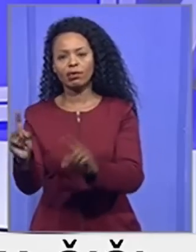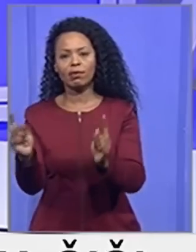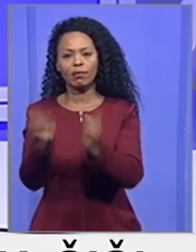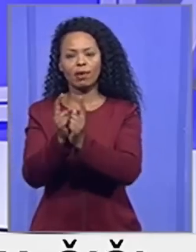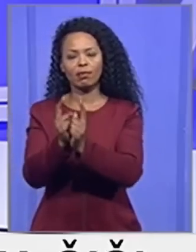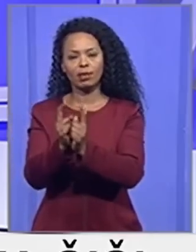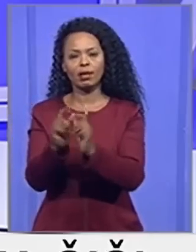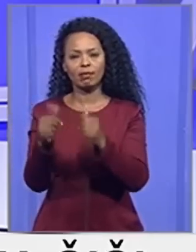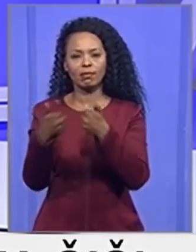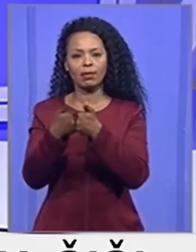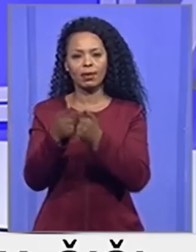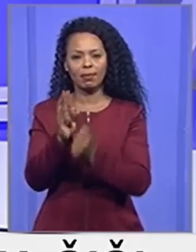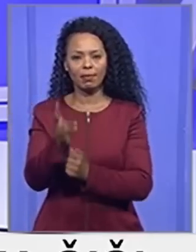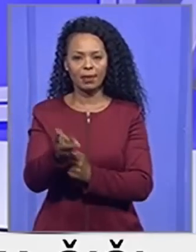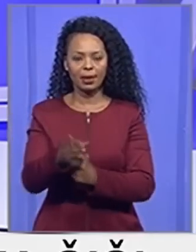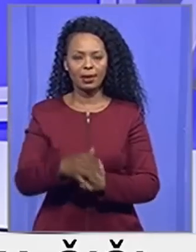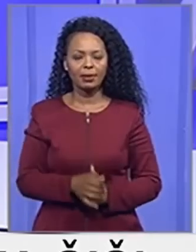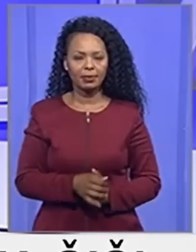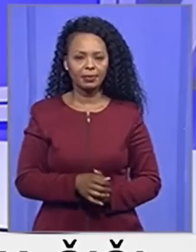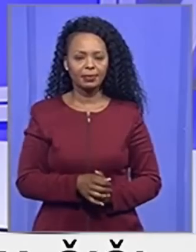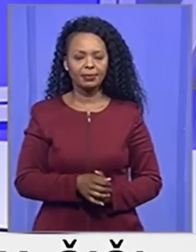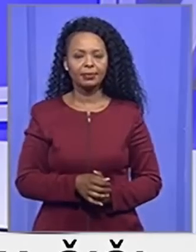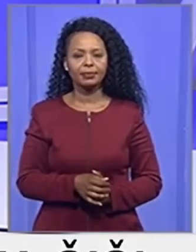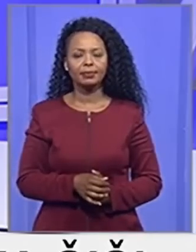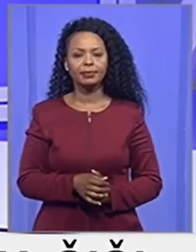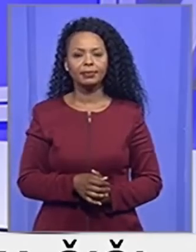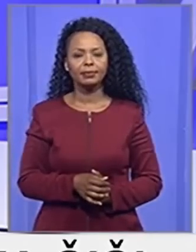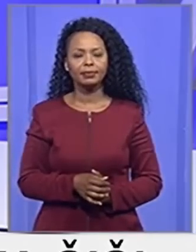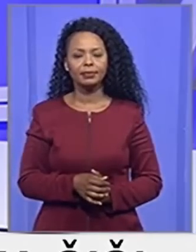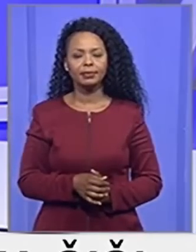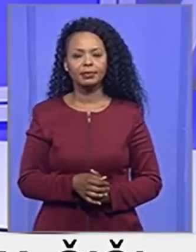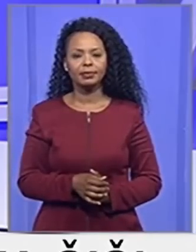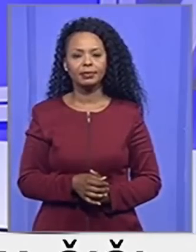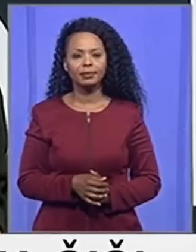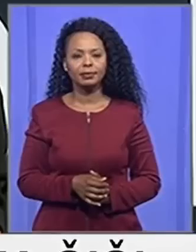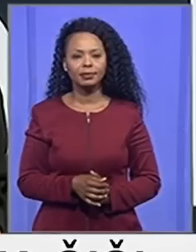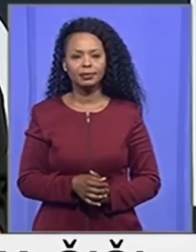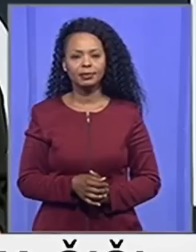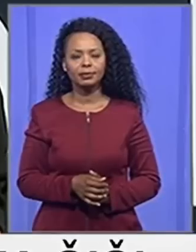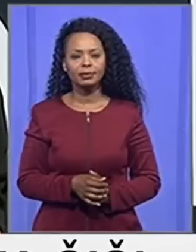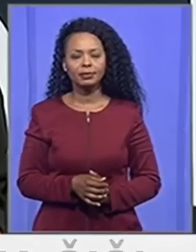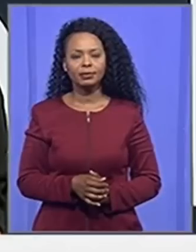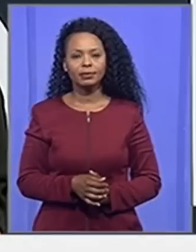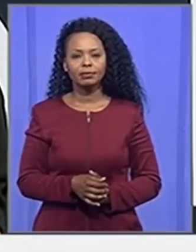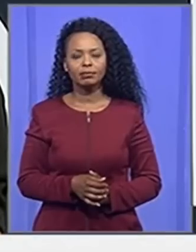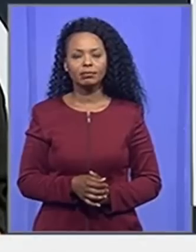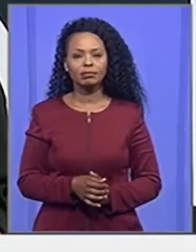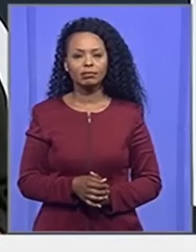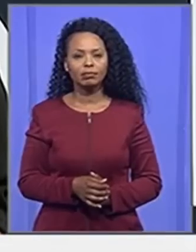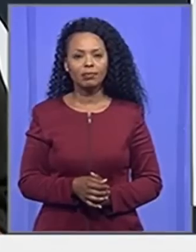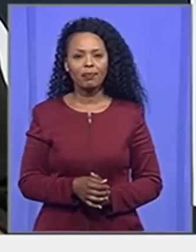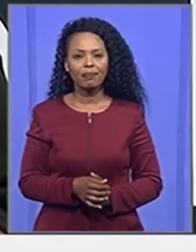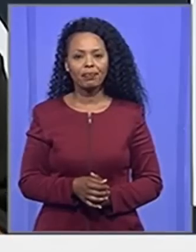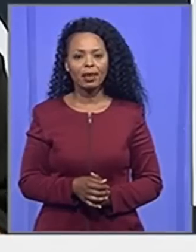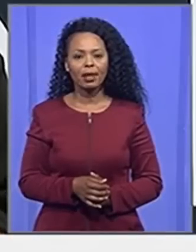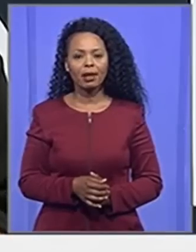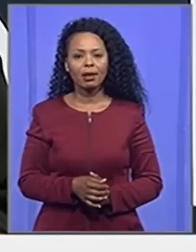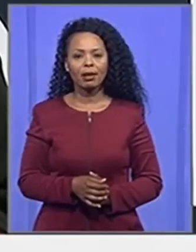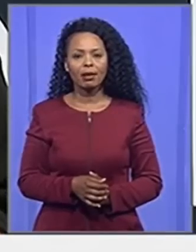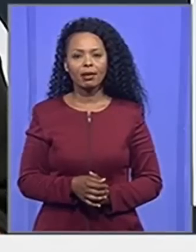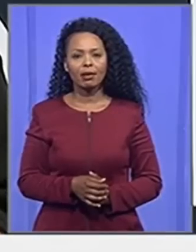kgatha tema papading ya kgole le naga. We don't have to put other people higher than